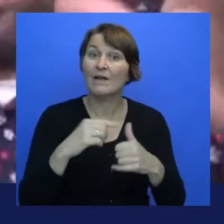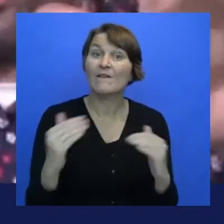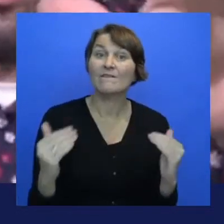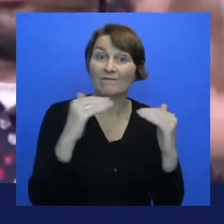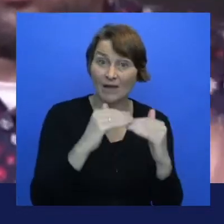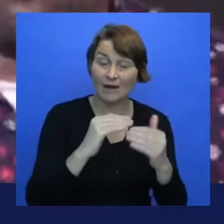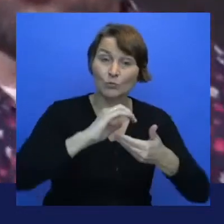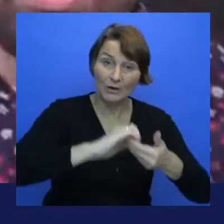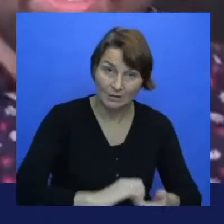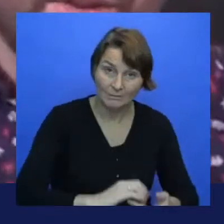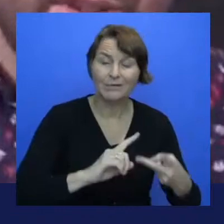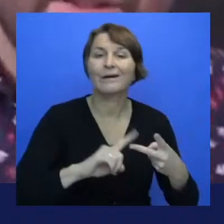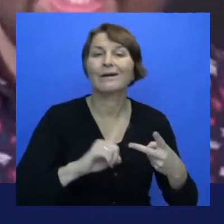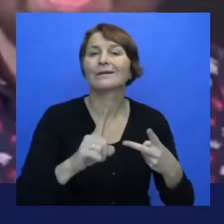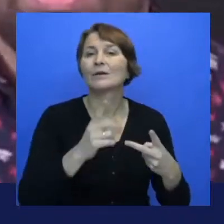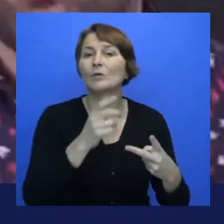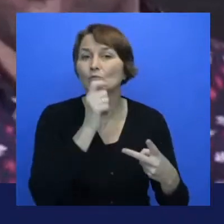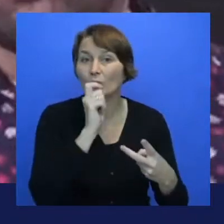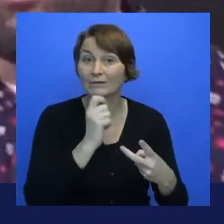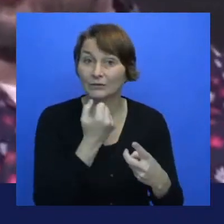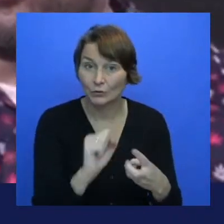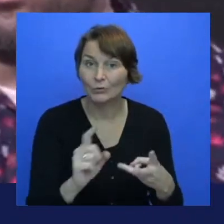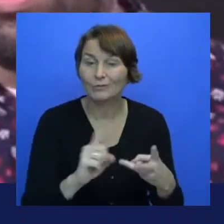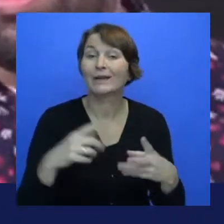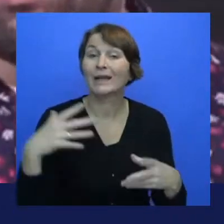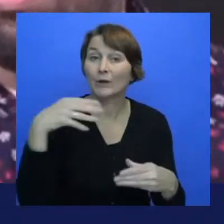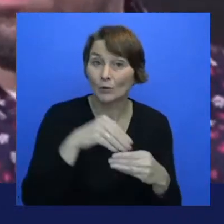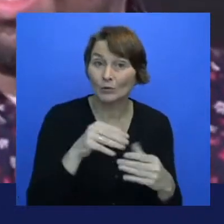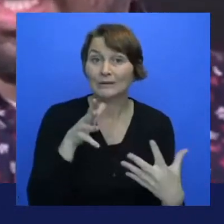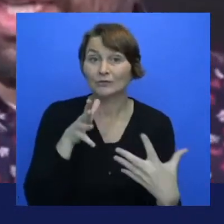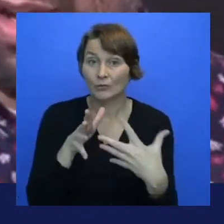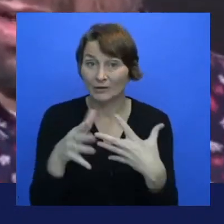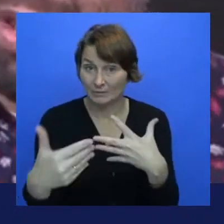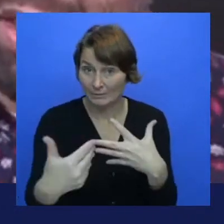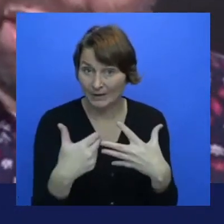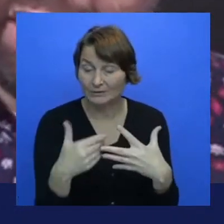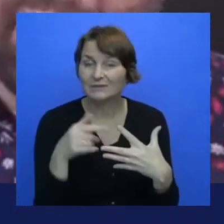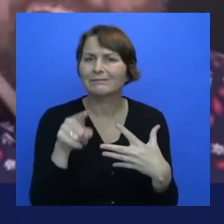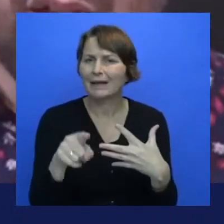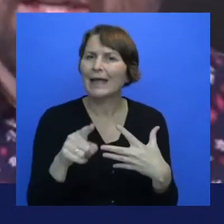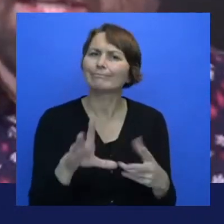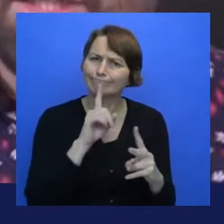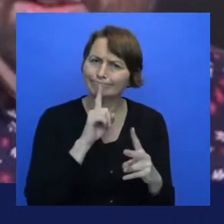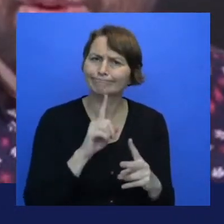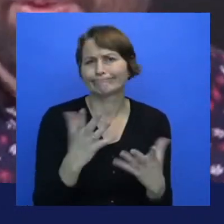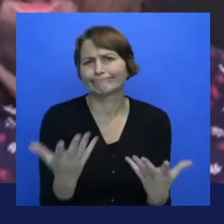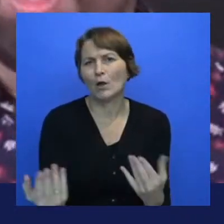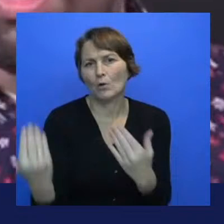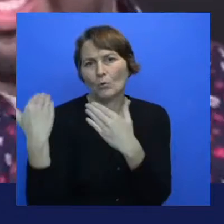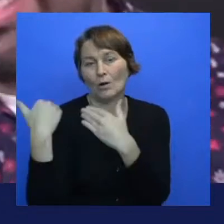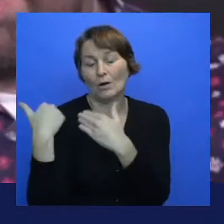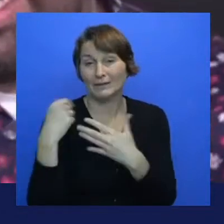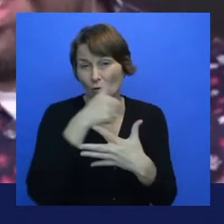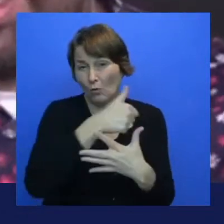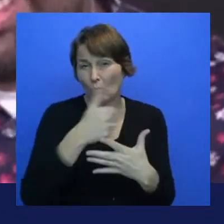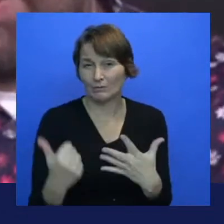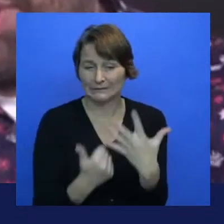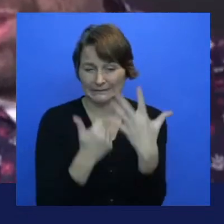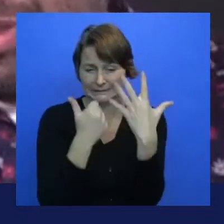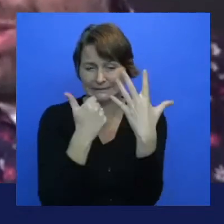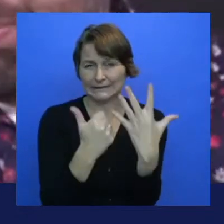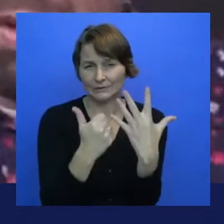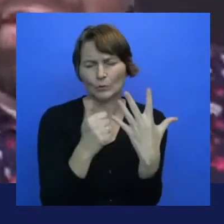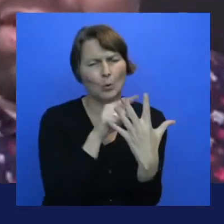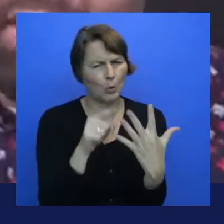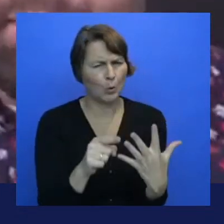safety, privacy and security, inclusiveness, transparency, and obviously accountability. And these are all super important. Just to add to what Eric is saying,